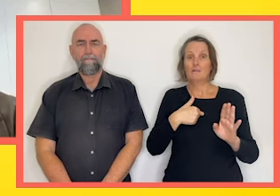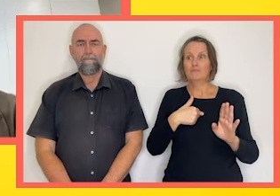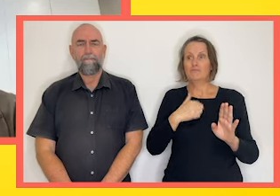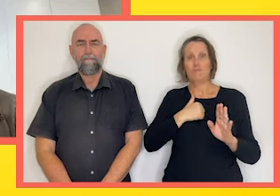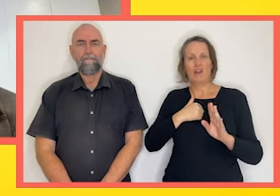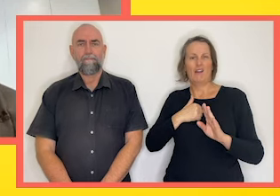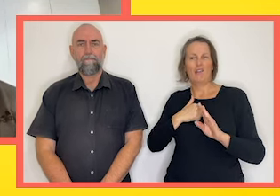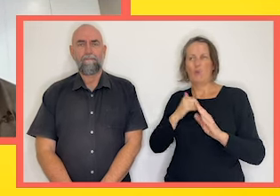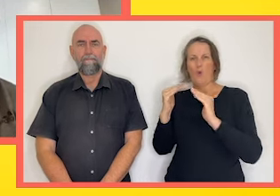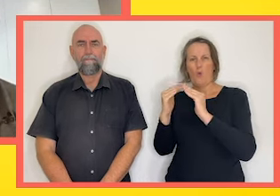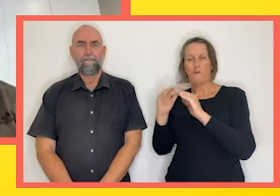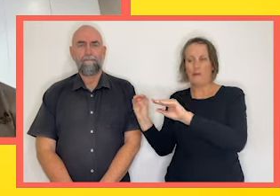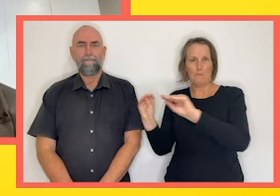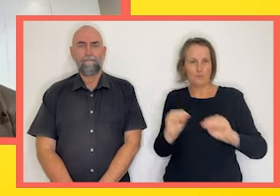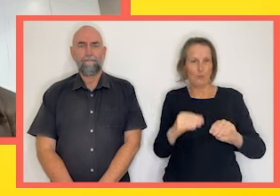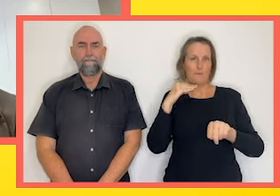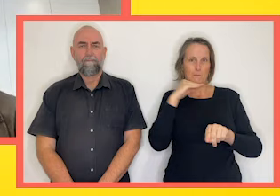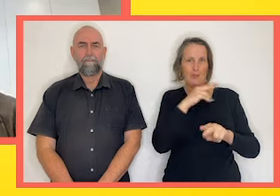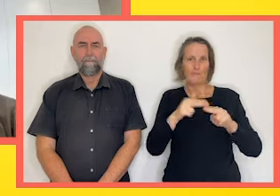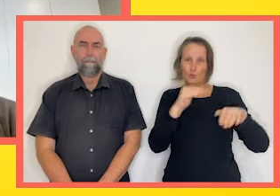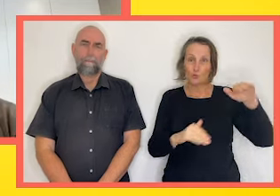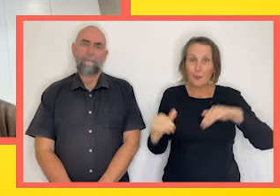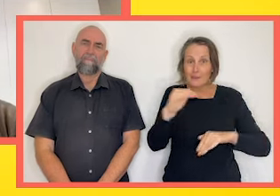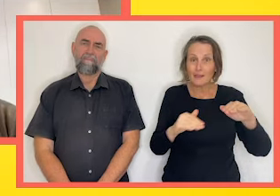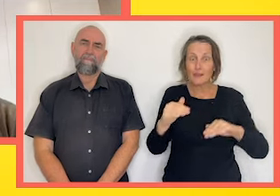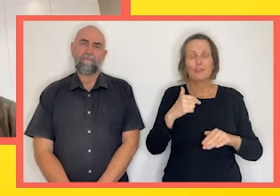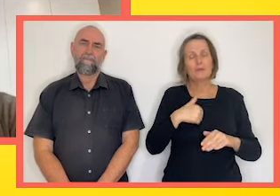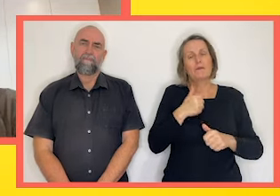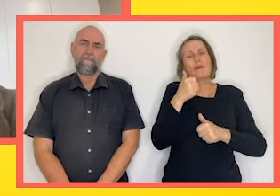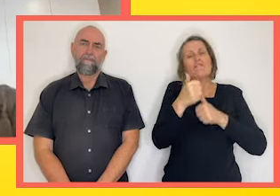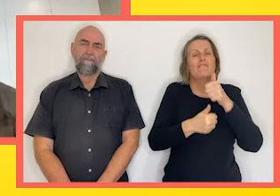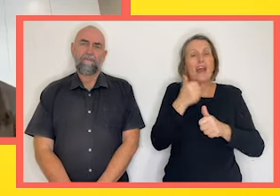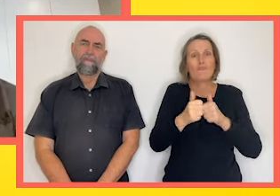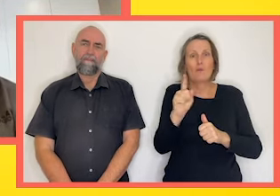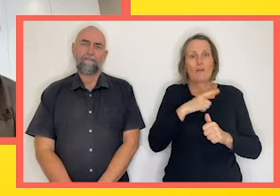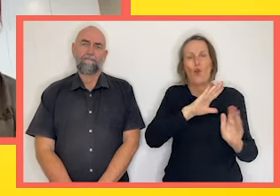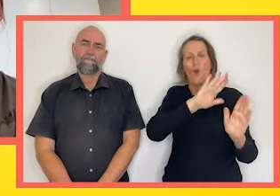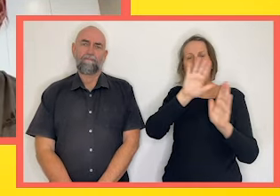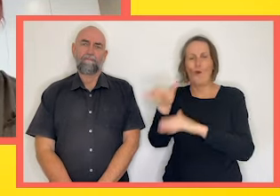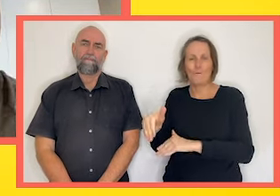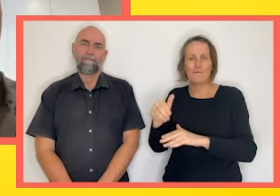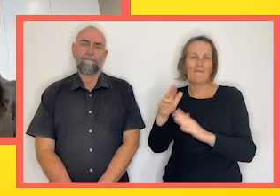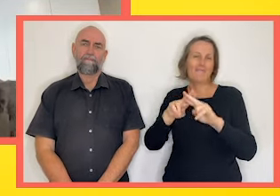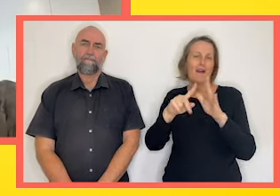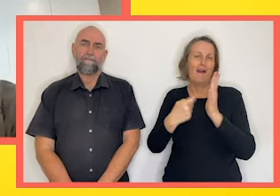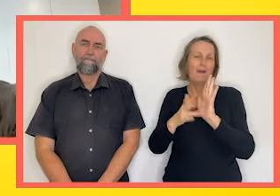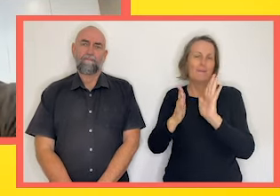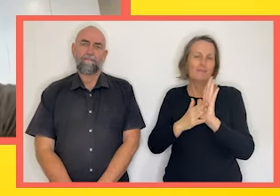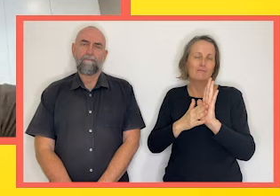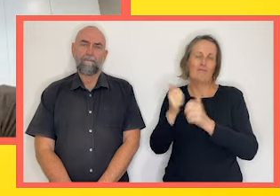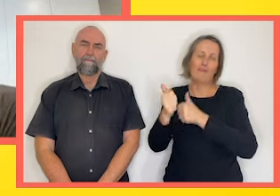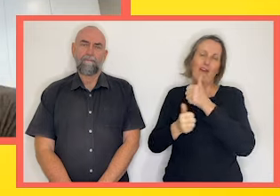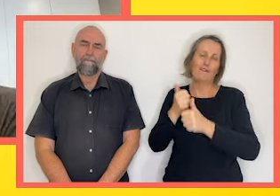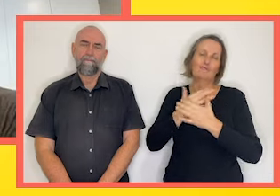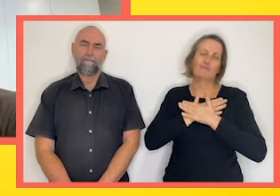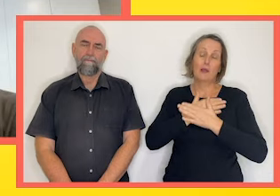So one of my favorite things in the world, and actually one of my favorite holiday destinations, is actually just the family farm. It's kind of a rule